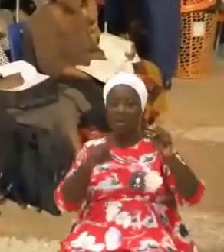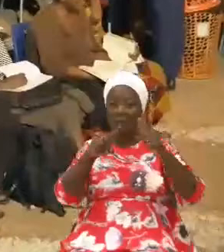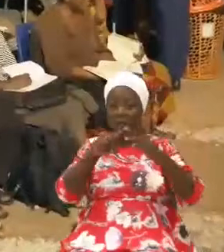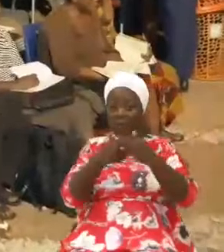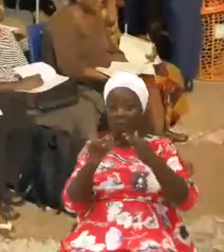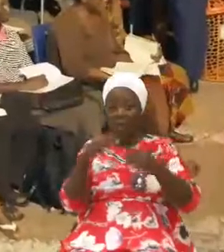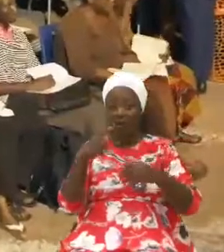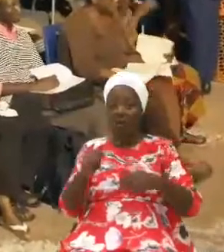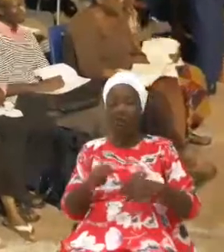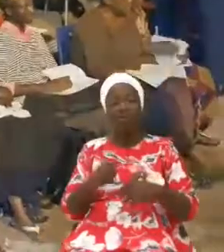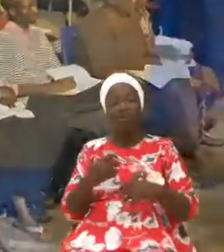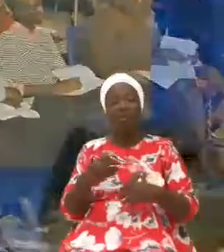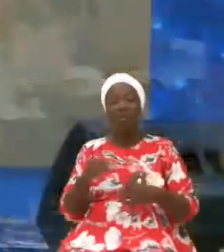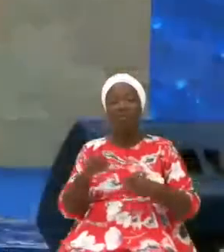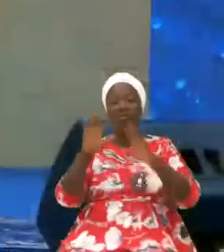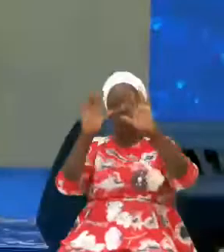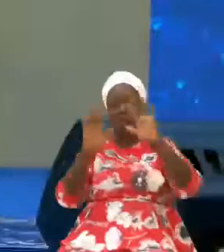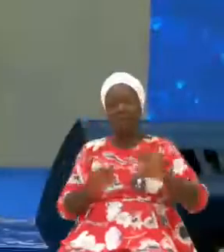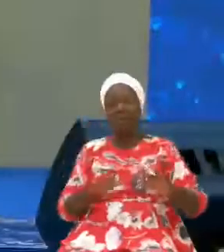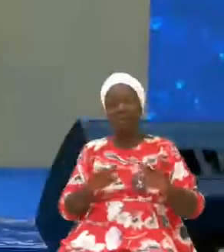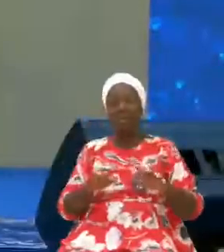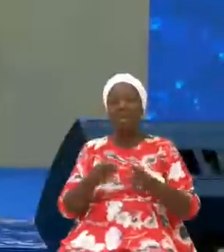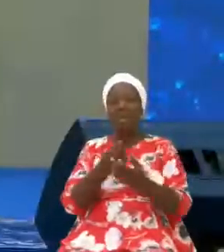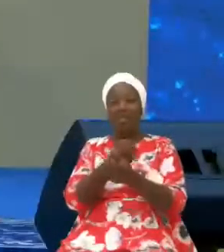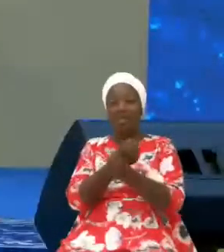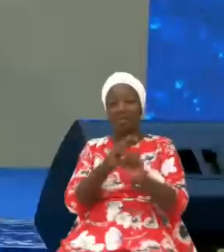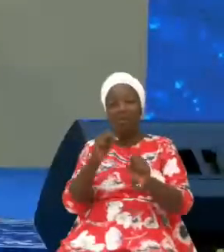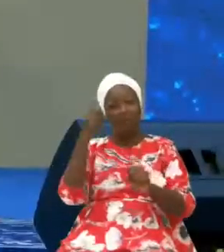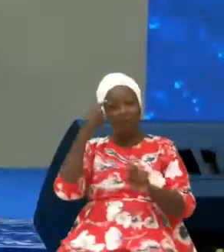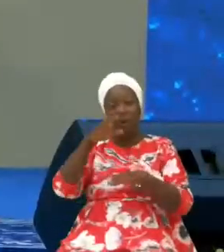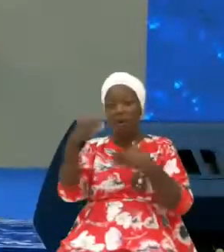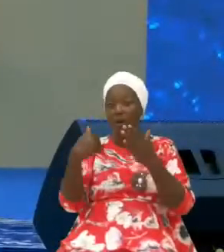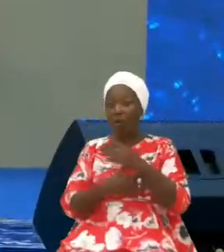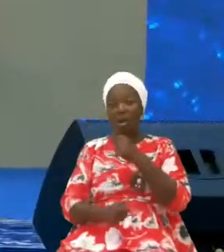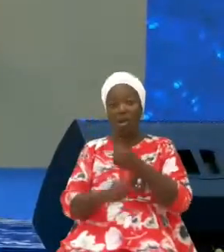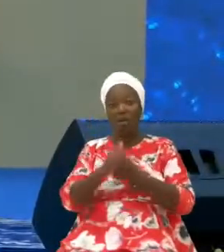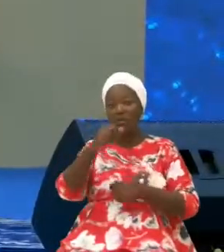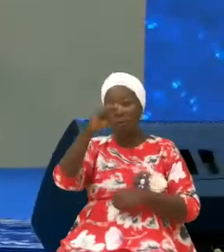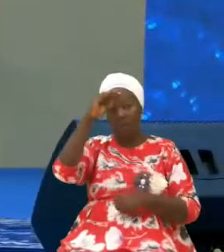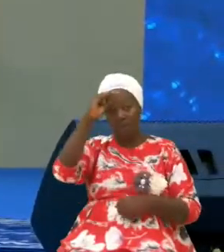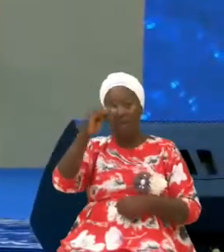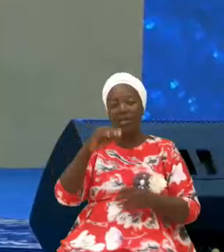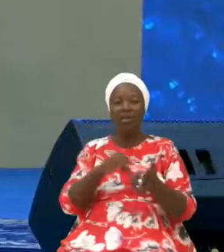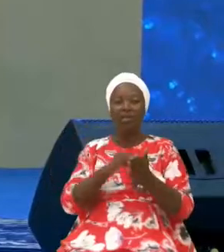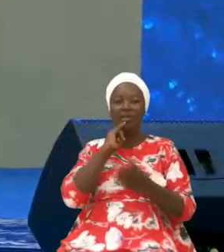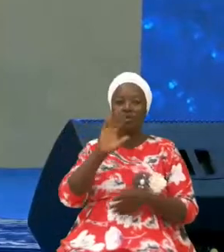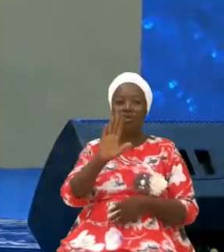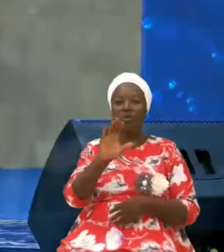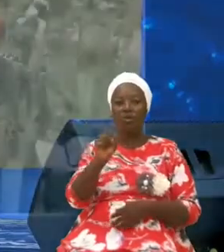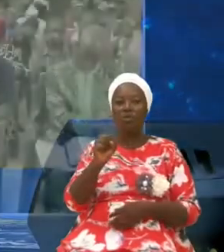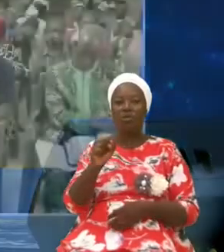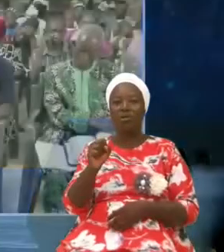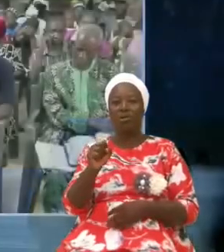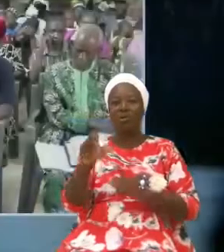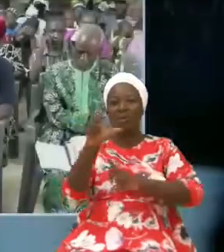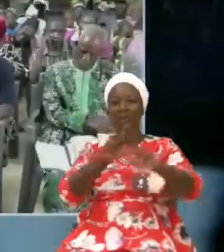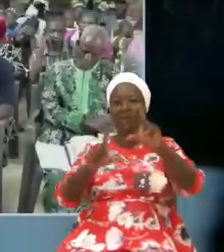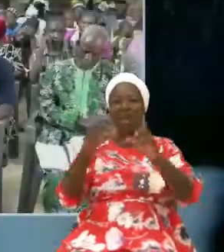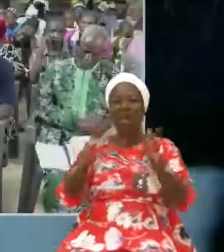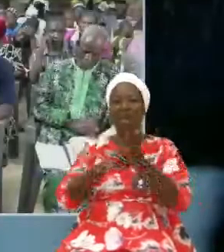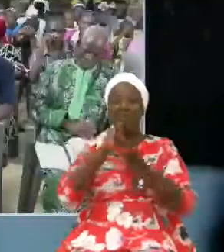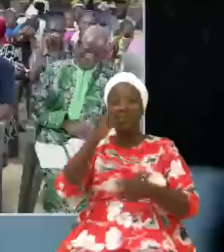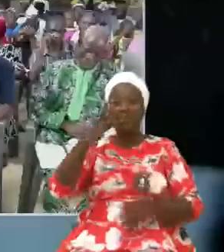respond, yes, the beginning of the showers, salvation for all accused men is